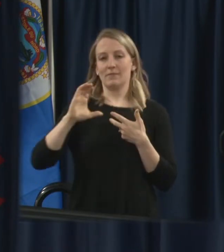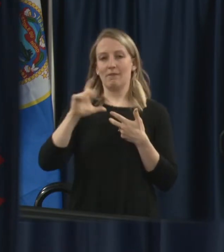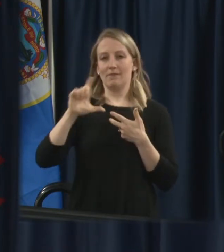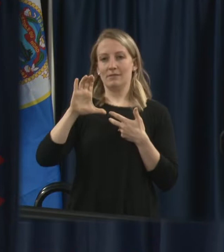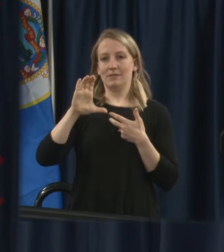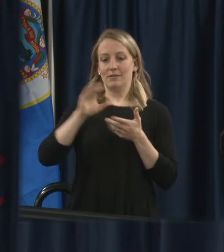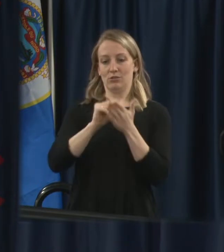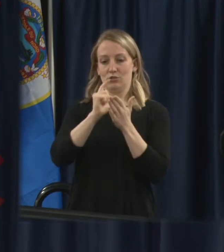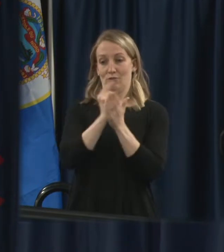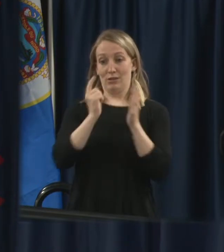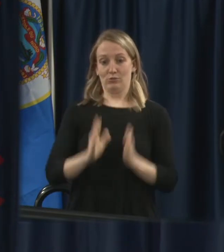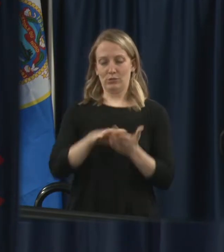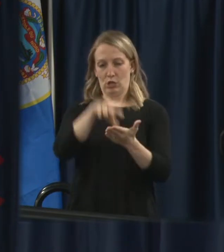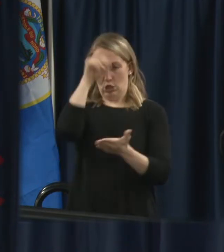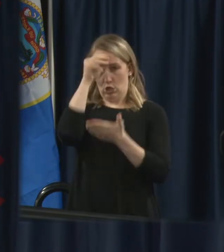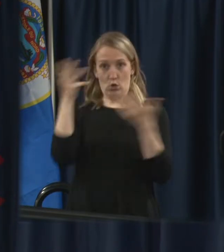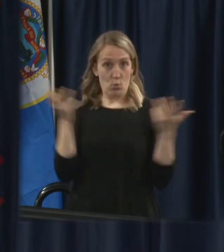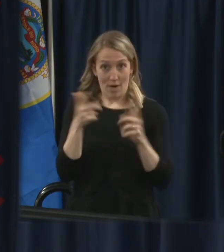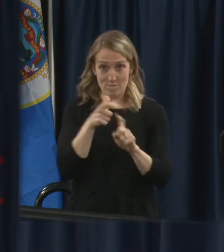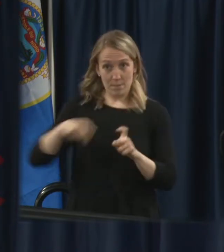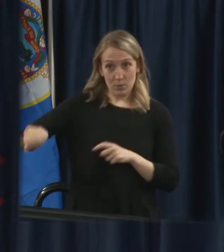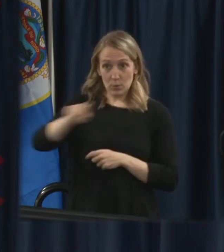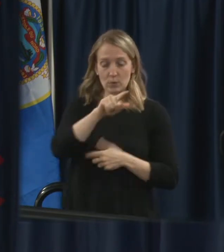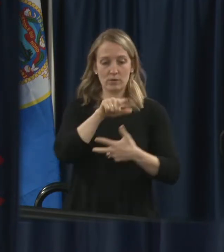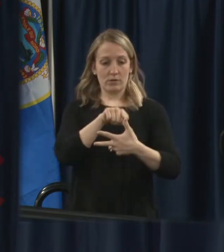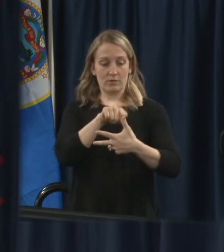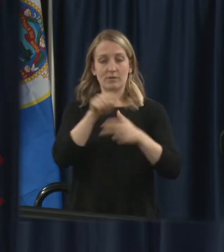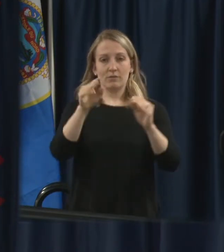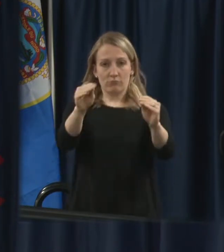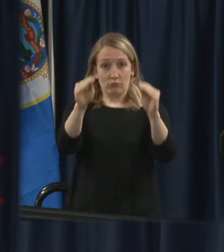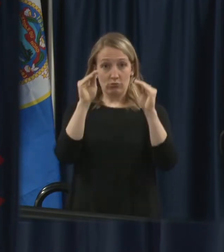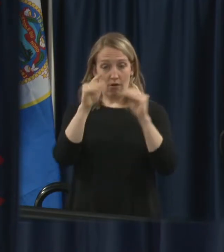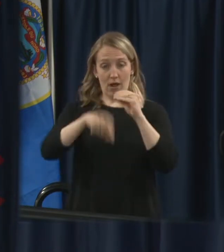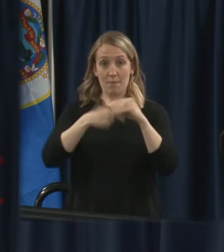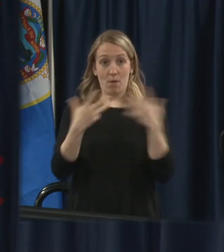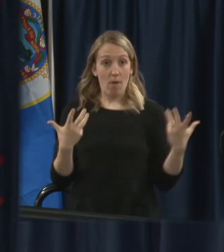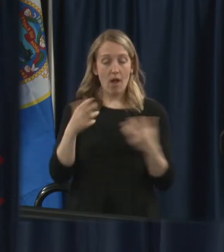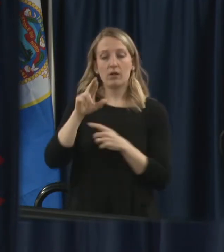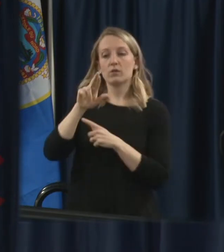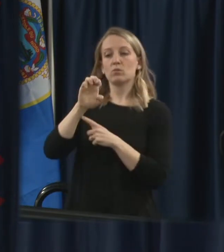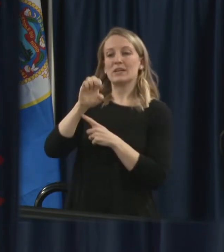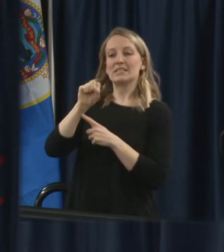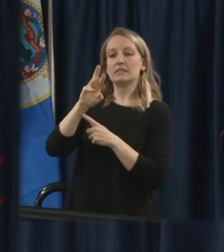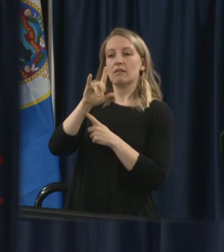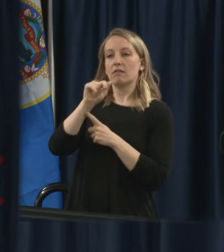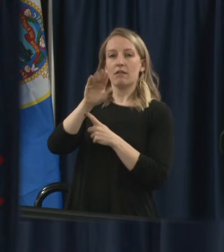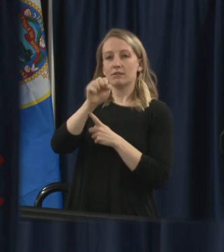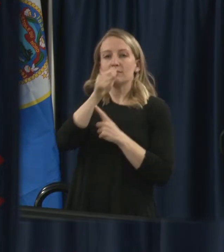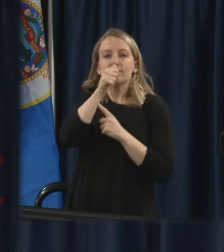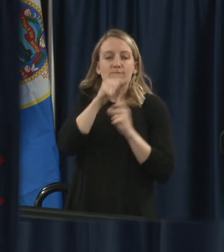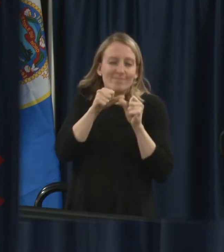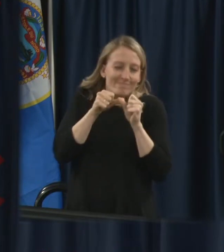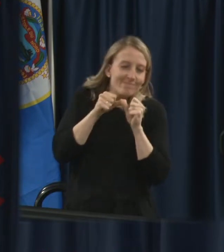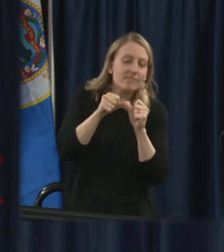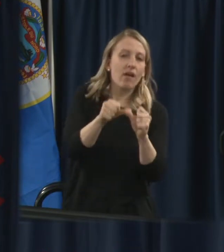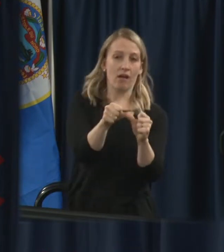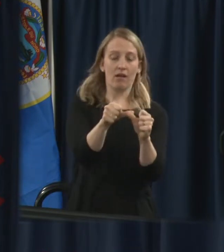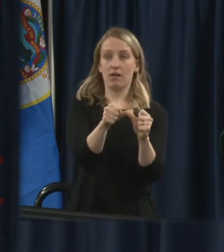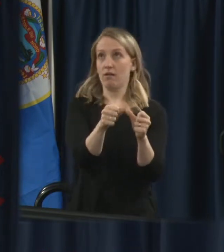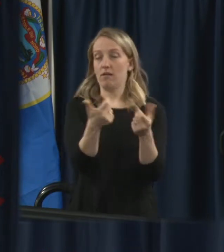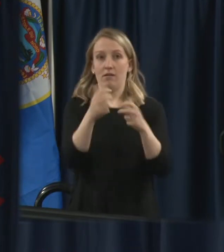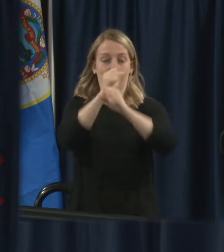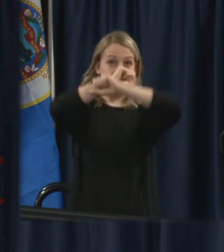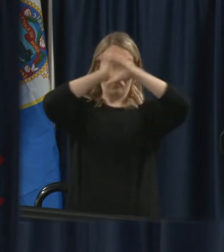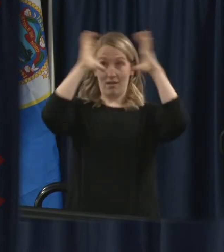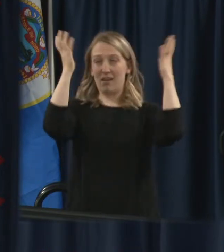CLC graduates. First is you've taught us about resilience in a way that's very difficult to